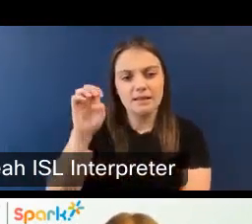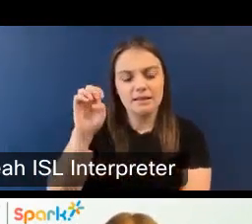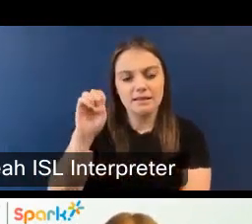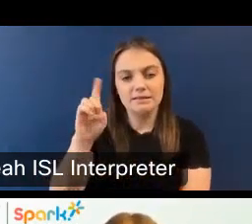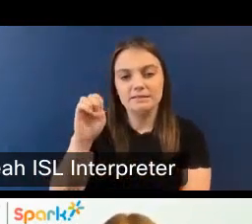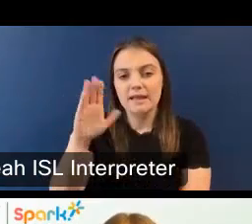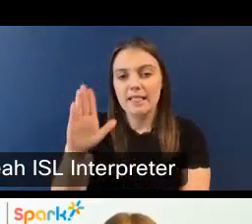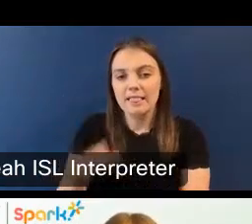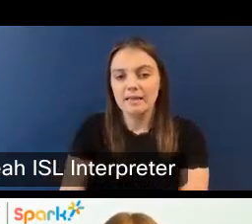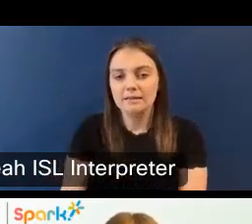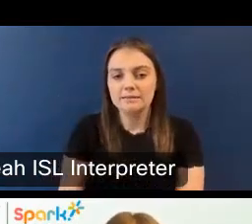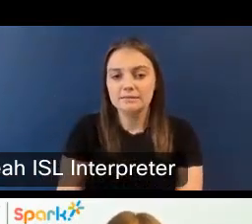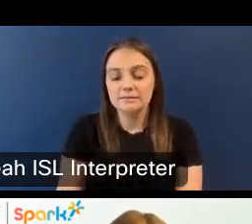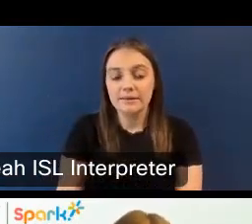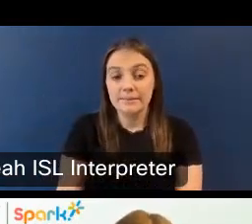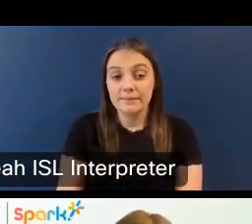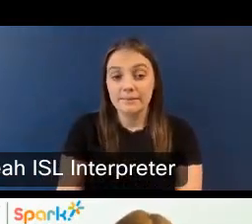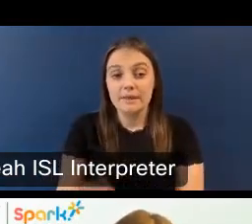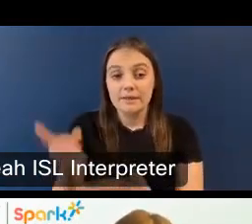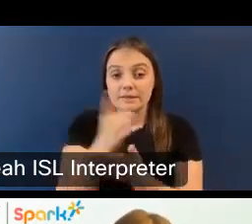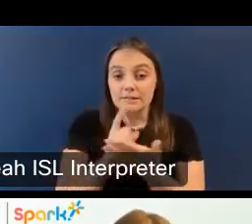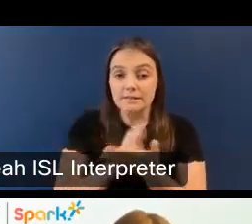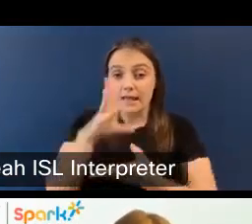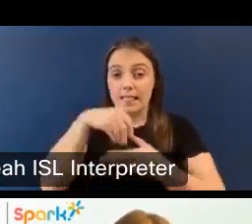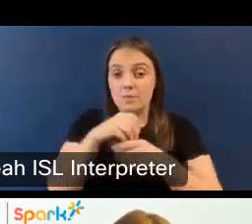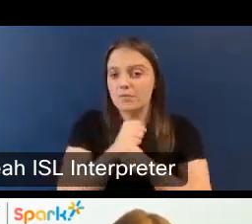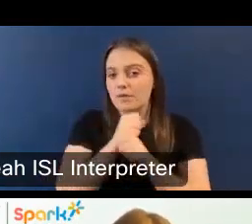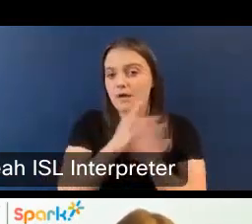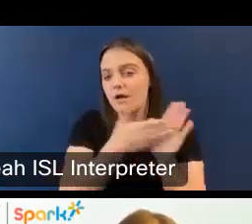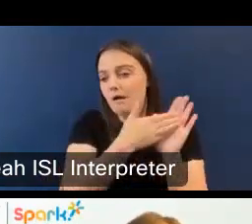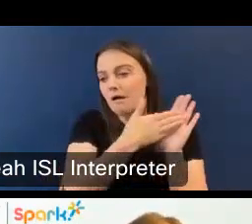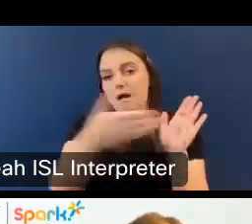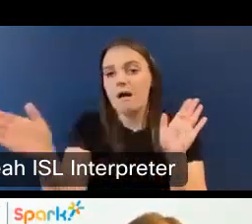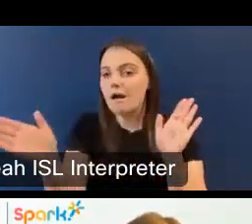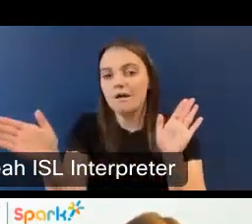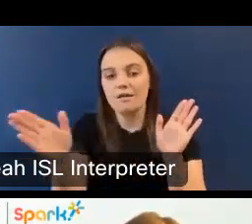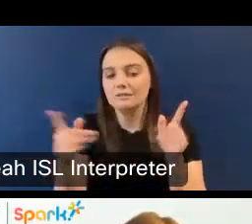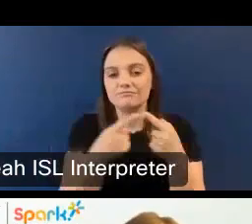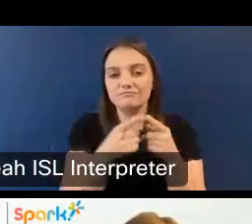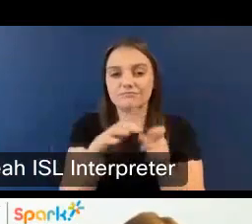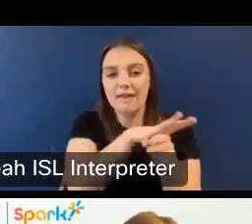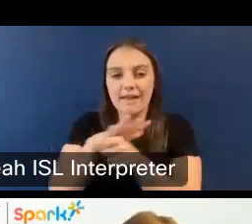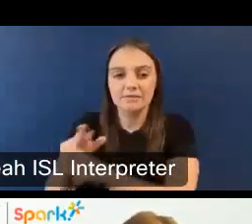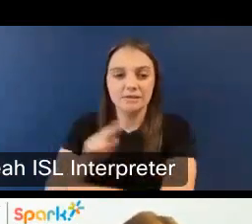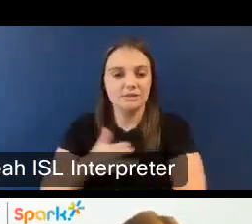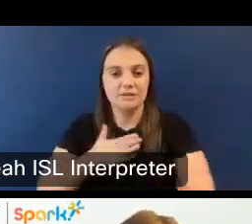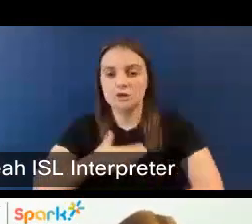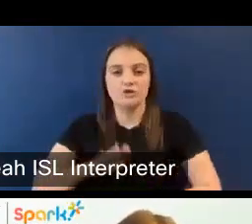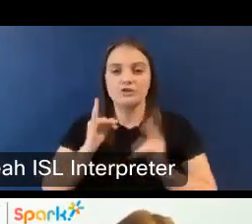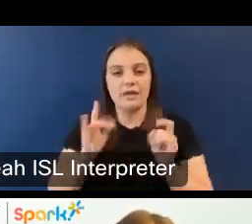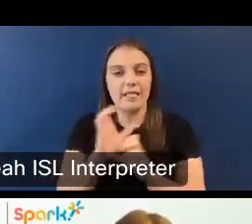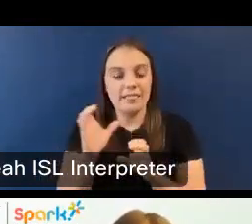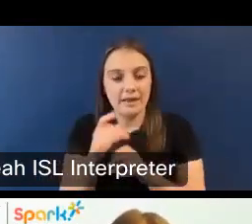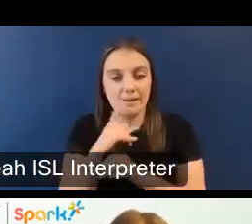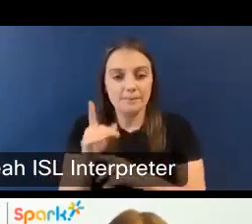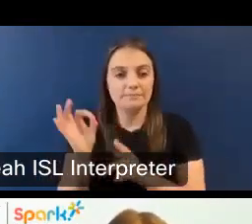again, design applies to all type of industries. We're not talking about healthcare here now. And then, like, just to kind of pin that as well,